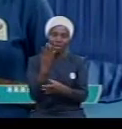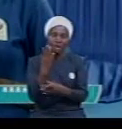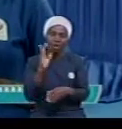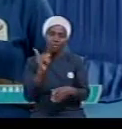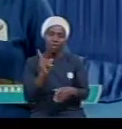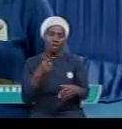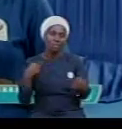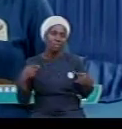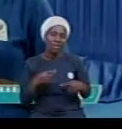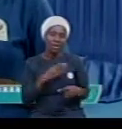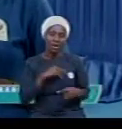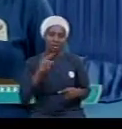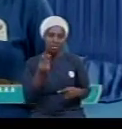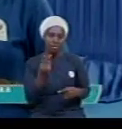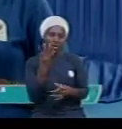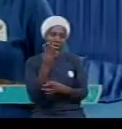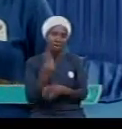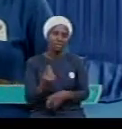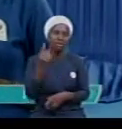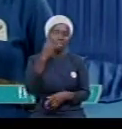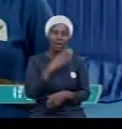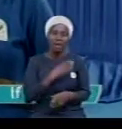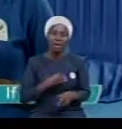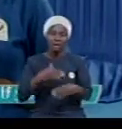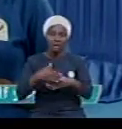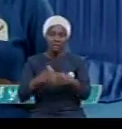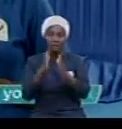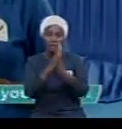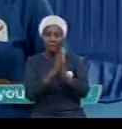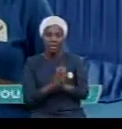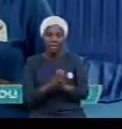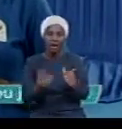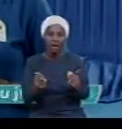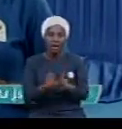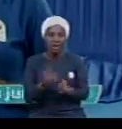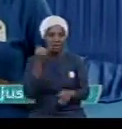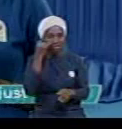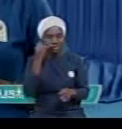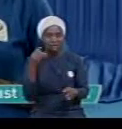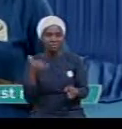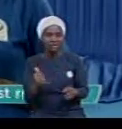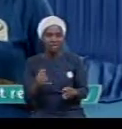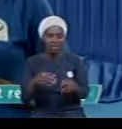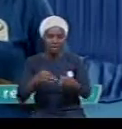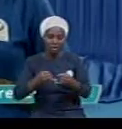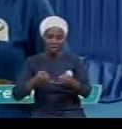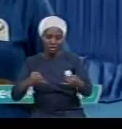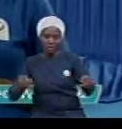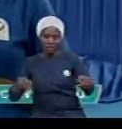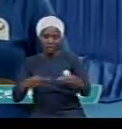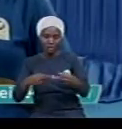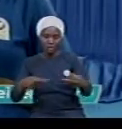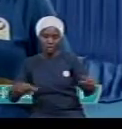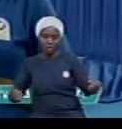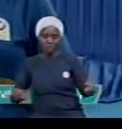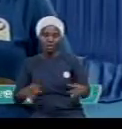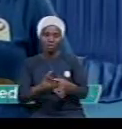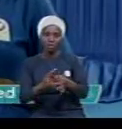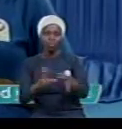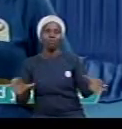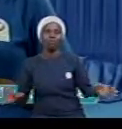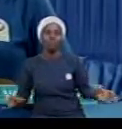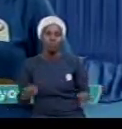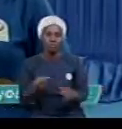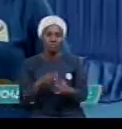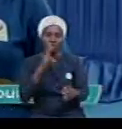it was as if a rope was loosed from her leg. And since that time, no more pain. She can